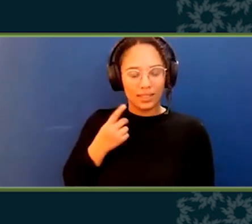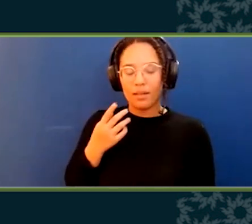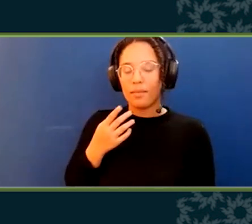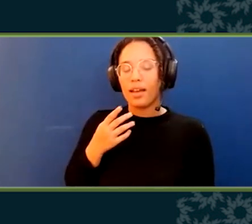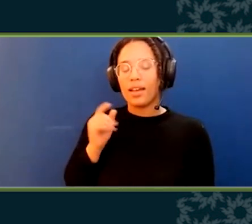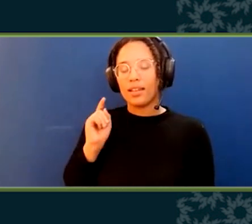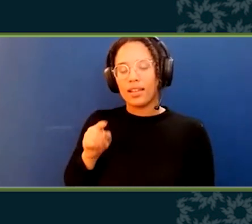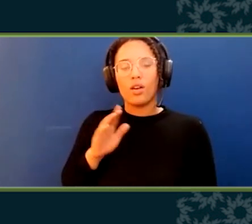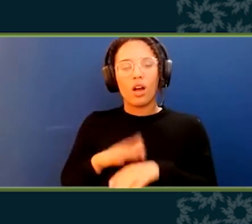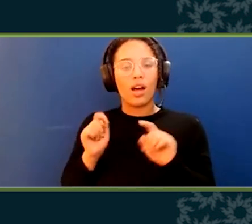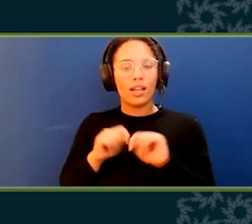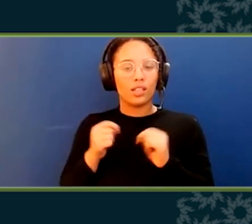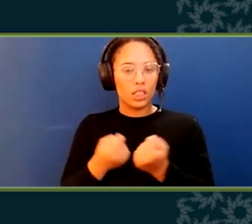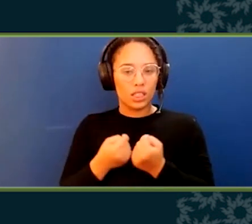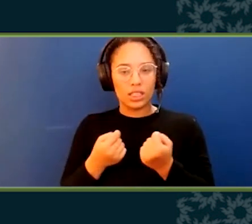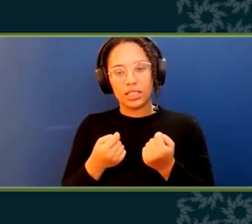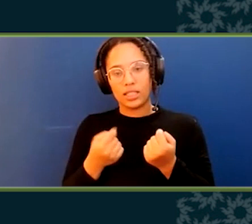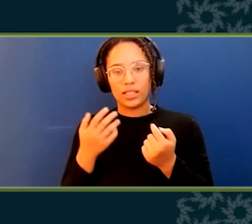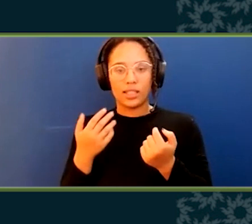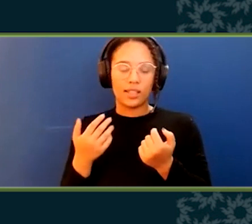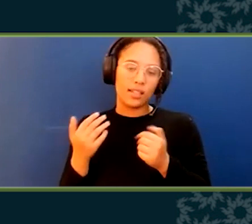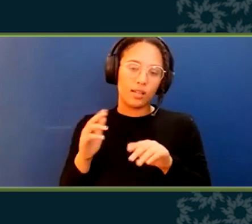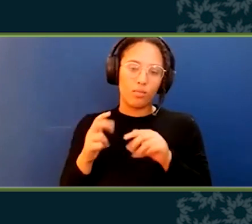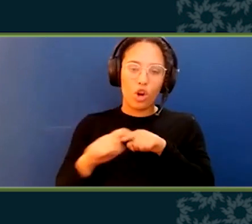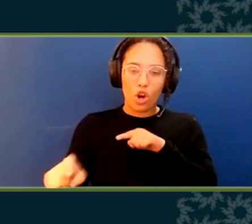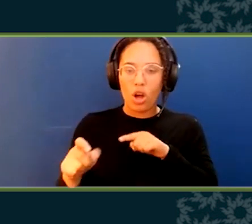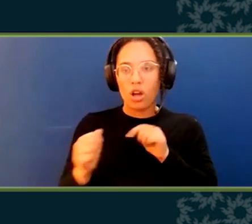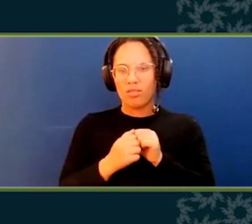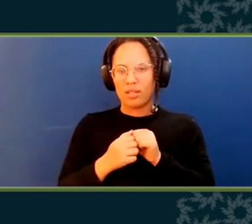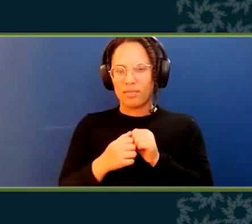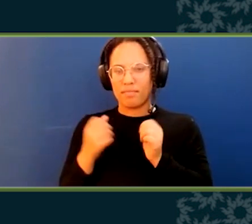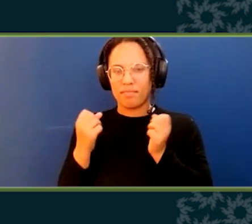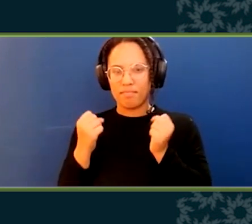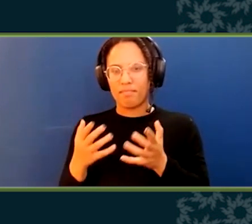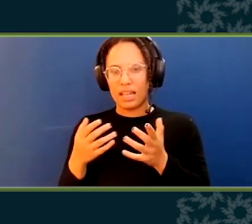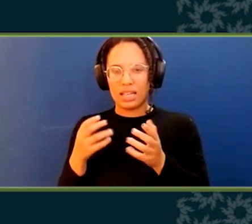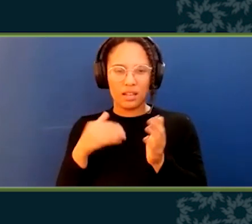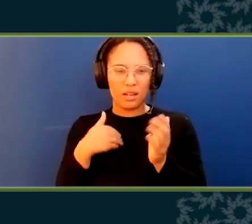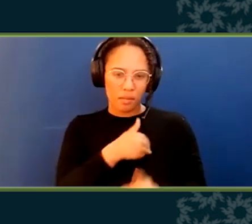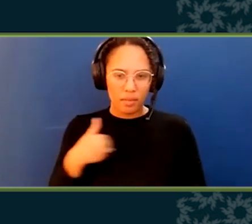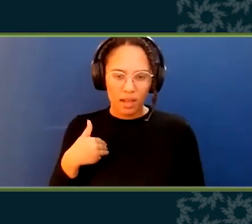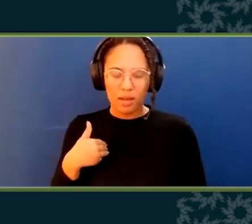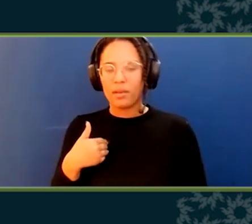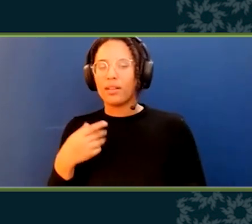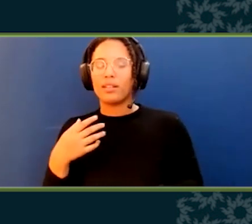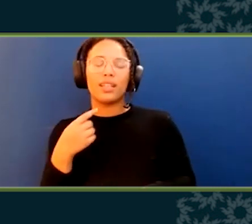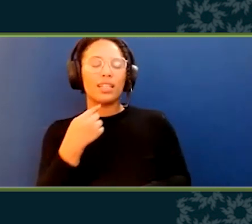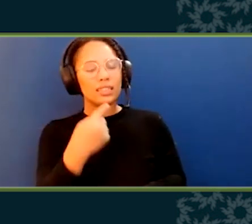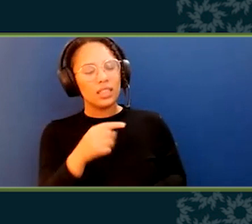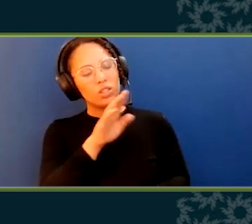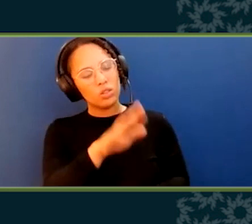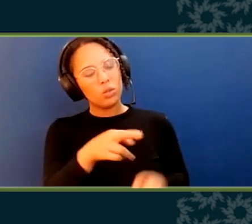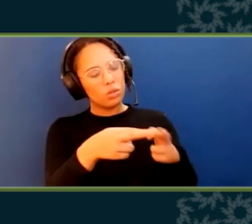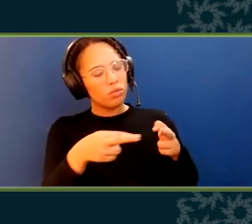call, 1,000, team members, and somebody said, "Oh yeah, your region doesn't really have a DEI or a social